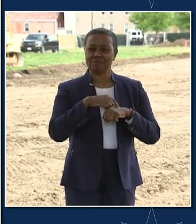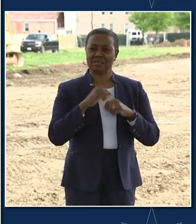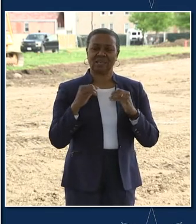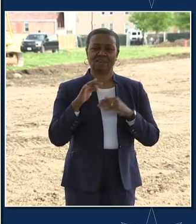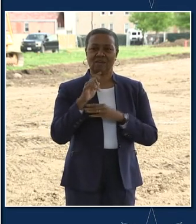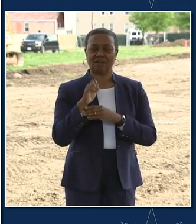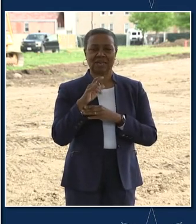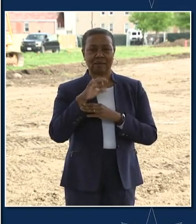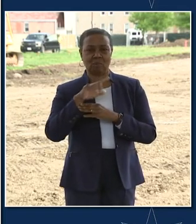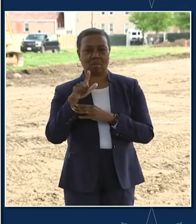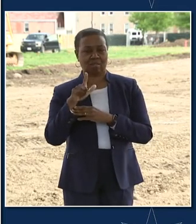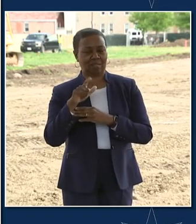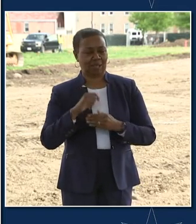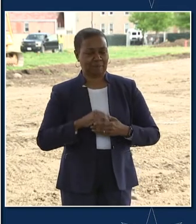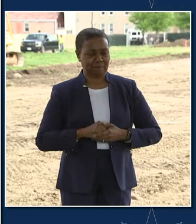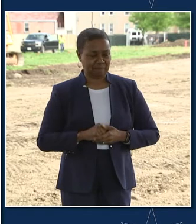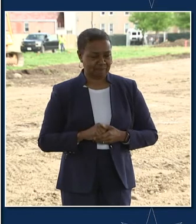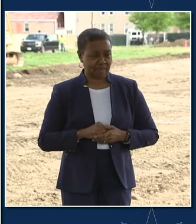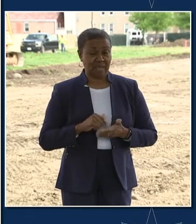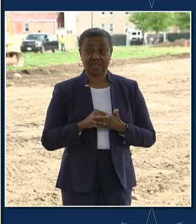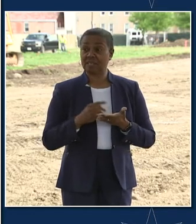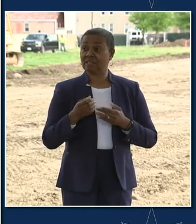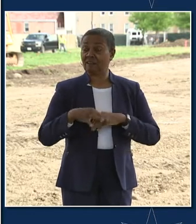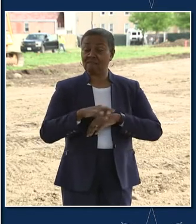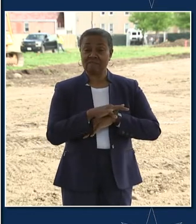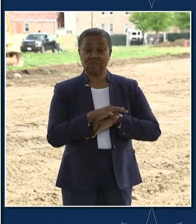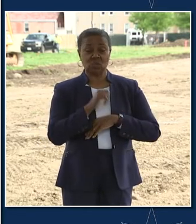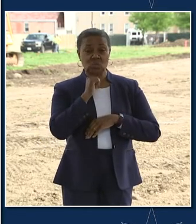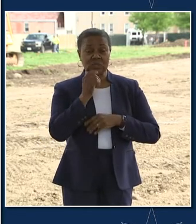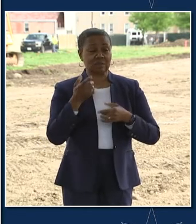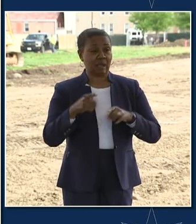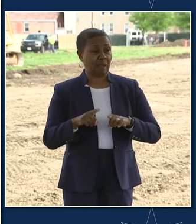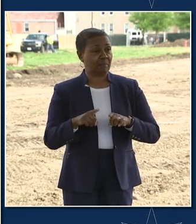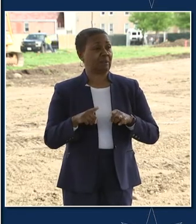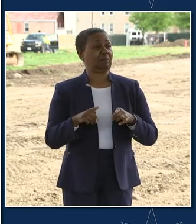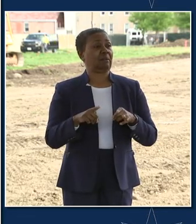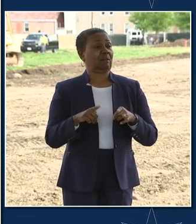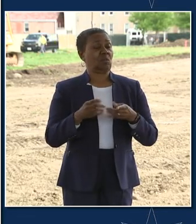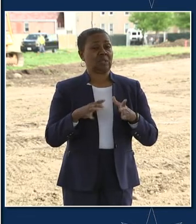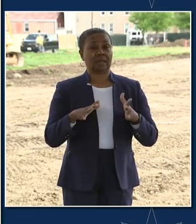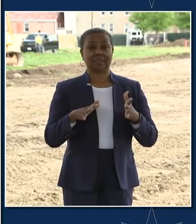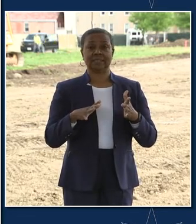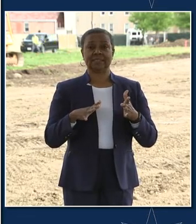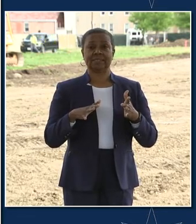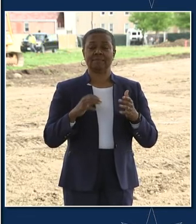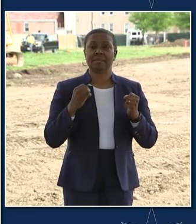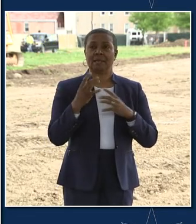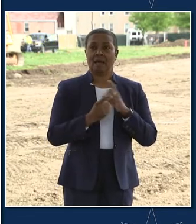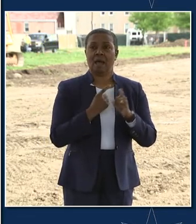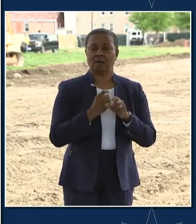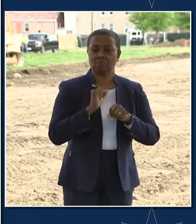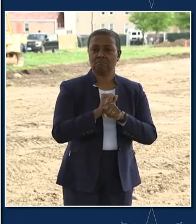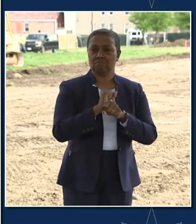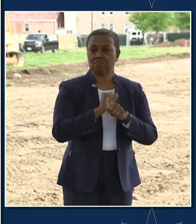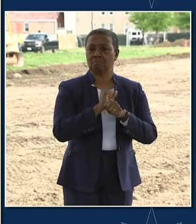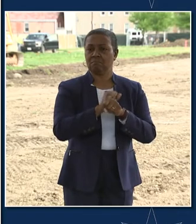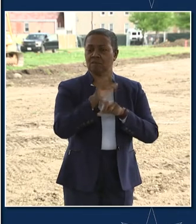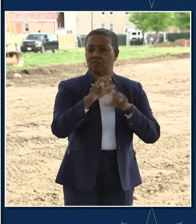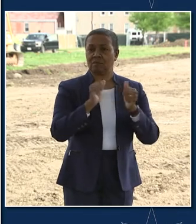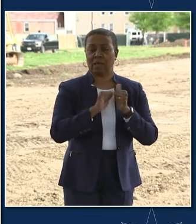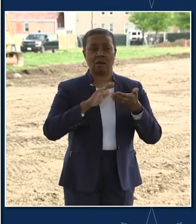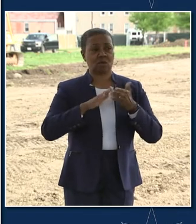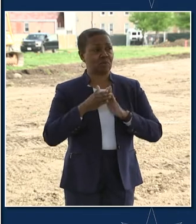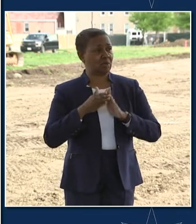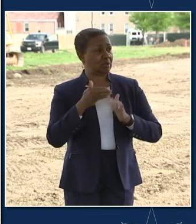Farragut Admiral. This turf field would not have come to fruition without the countless hours invested by our